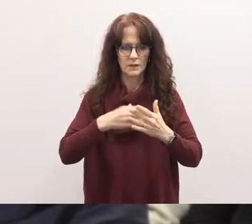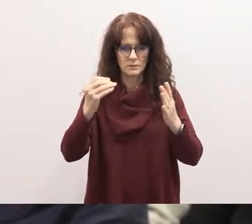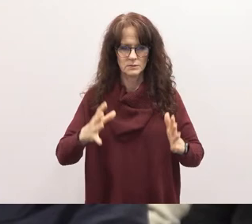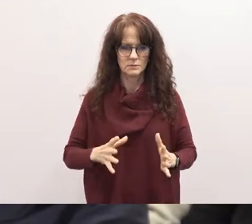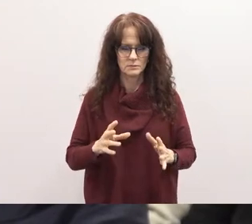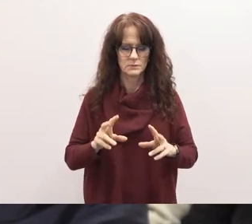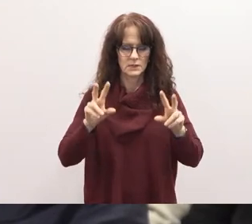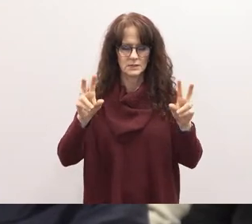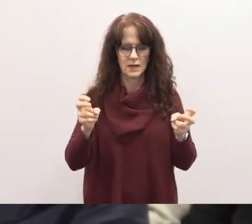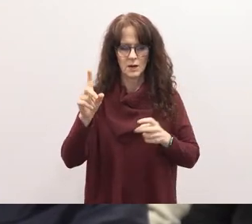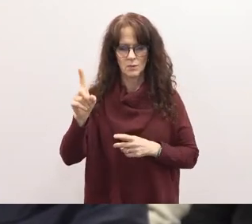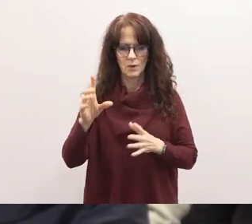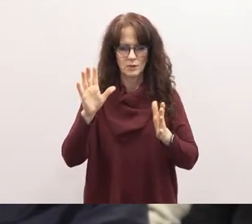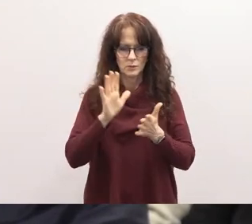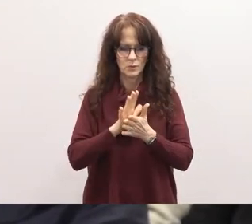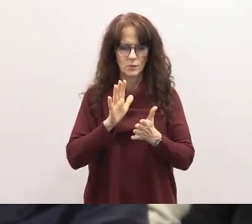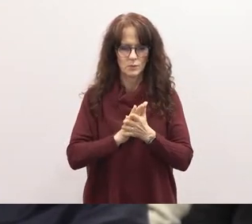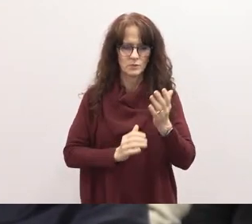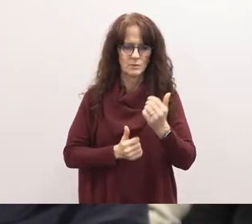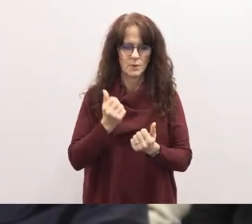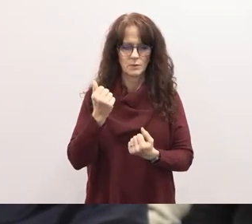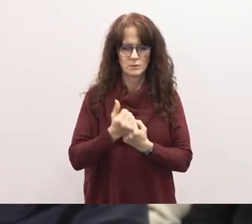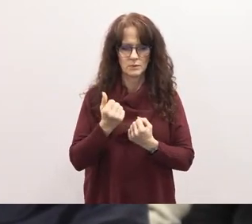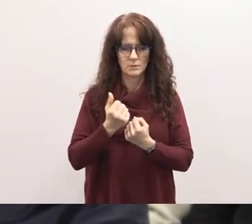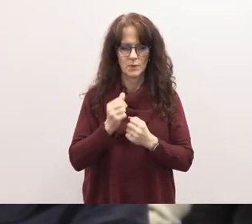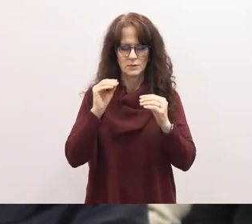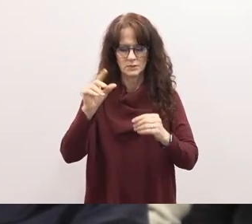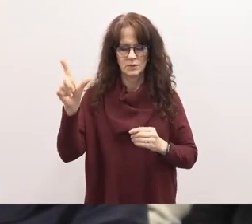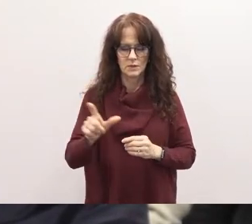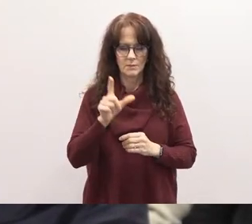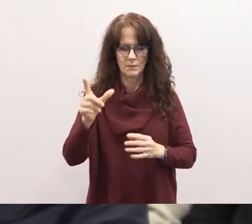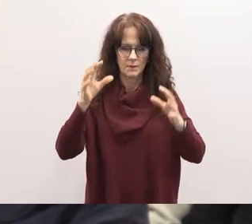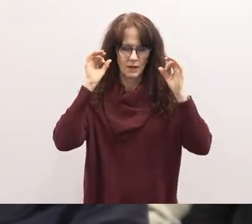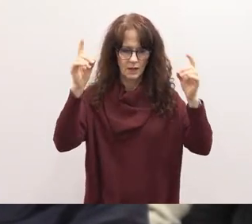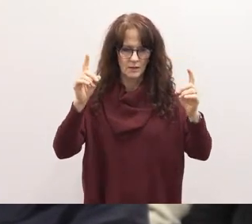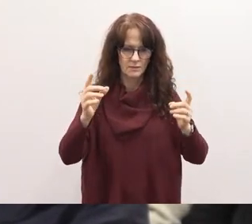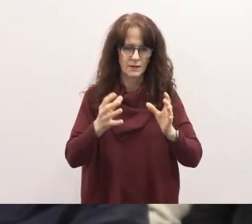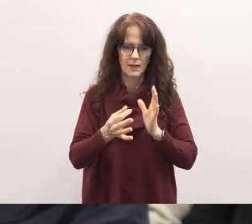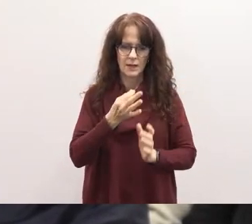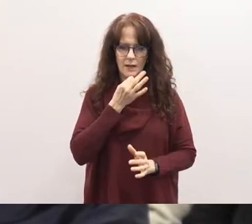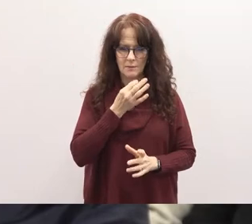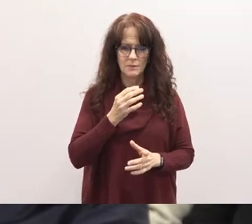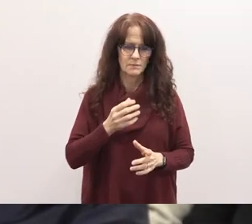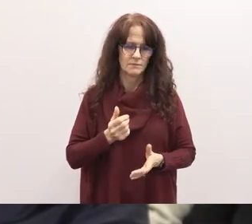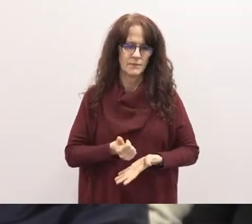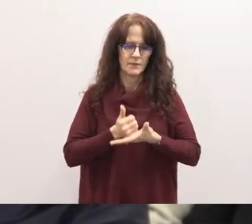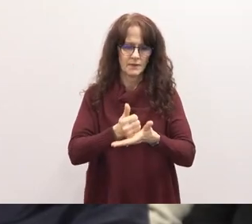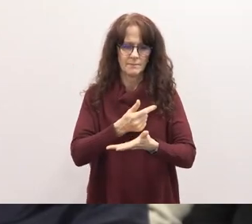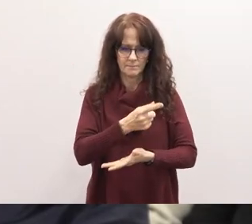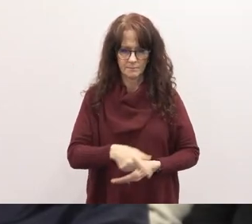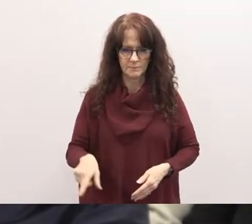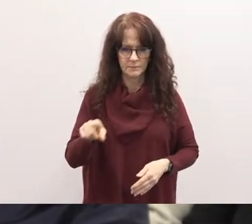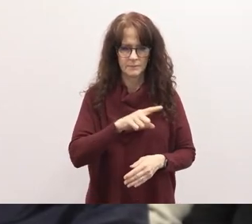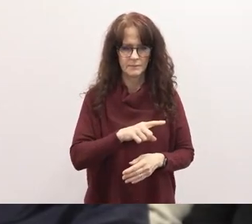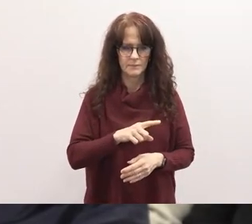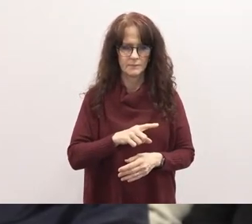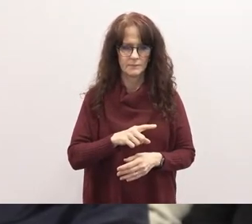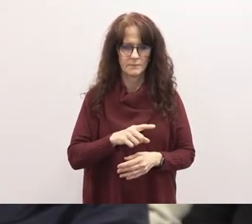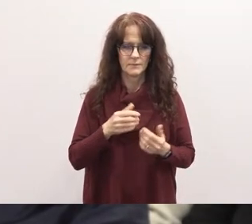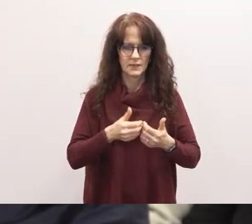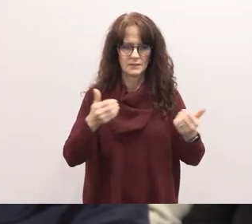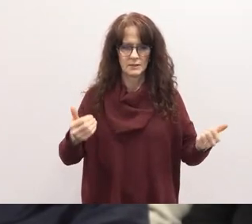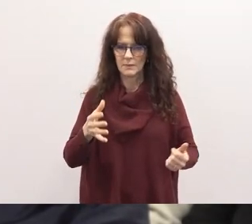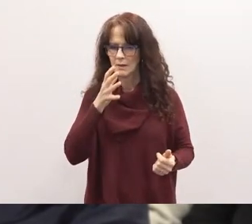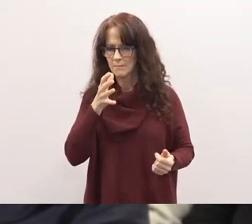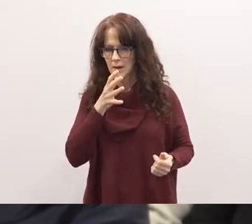Title I schools, the students who need the most support, with teacher librarians who have the education and expertise to serve them well. Outside of being a mother